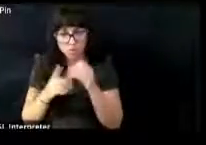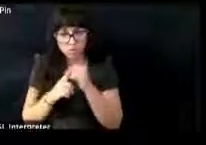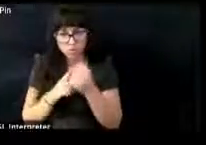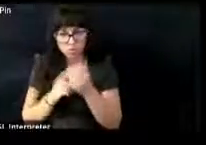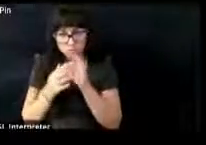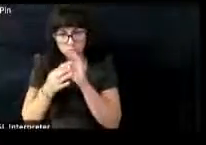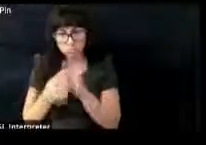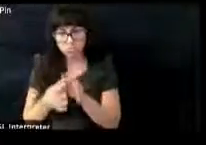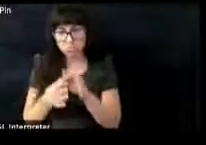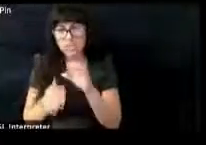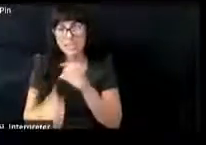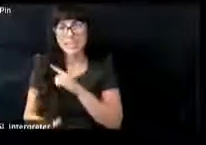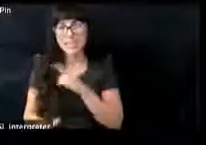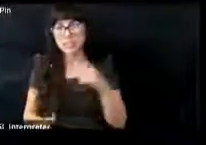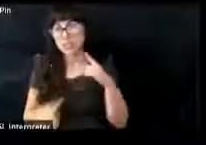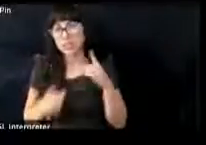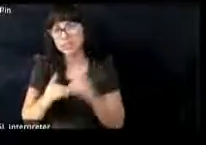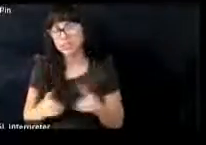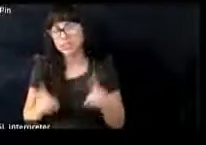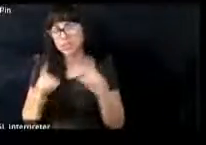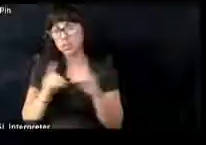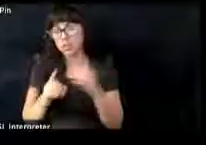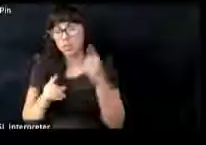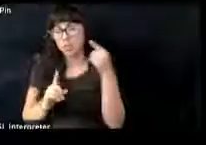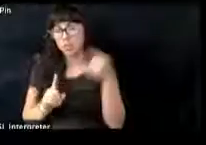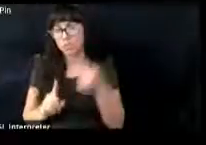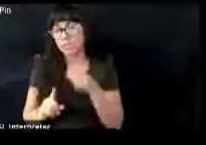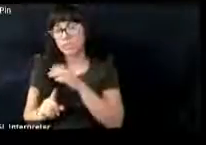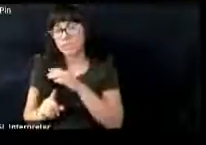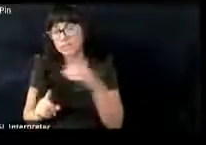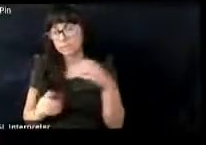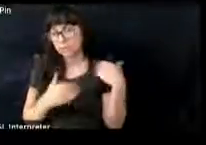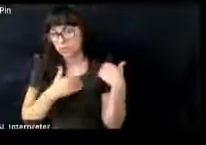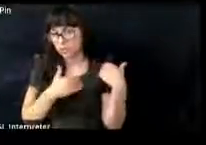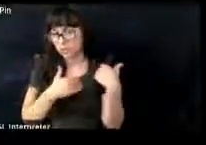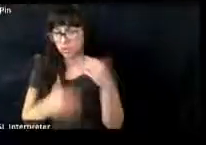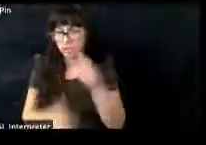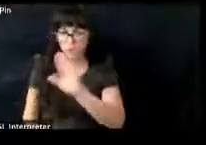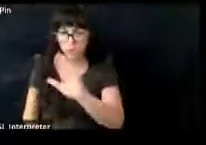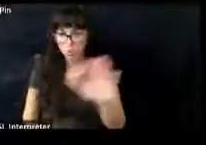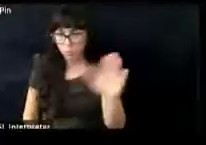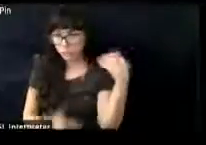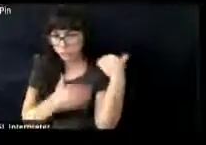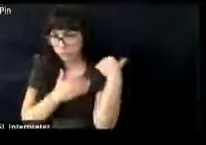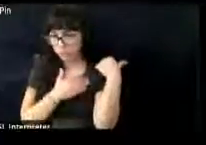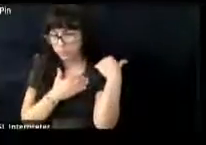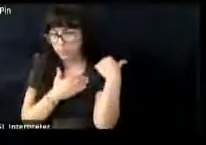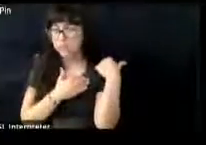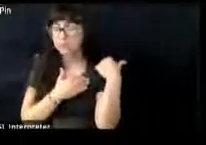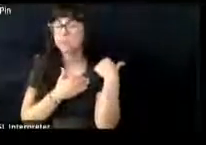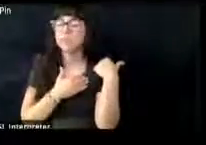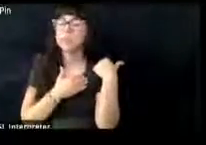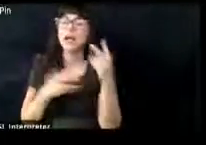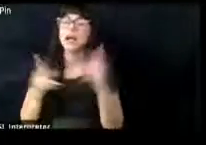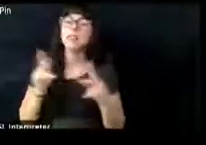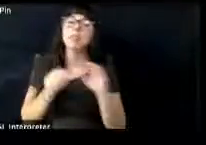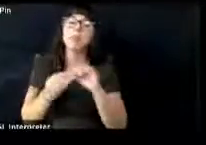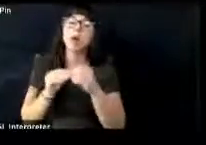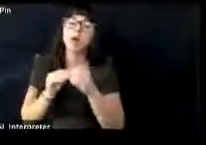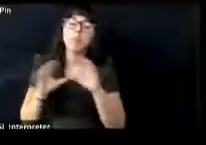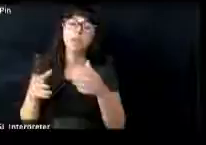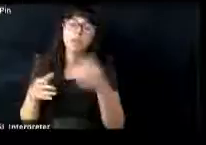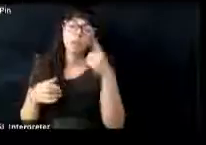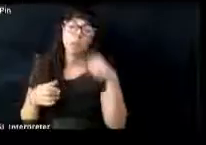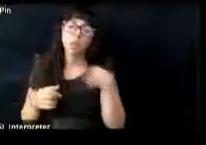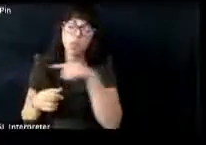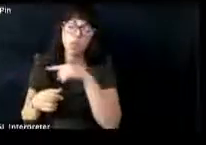the legislative districts that this commission is charged with, the population of those legislative districts far exceeds